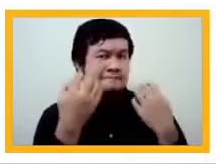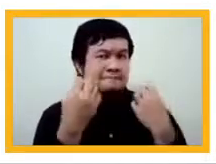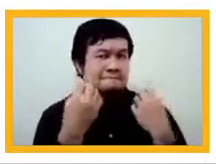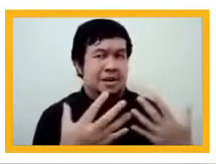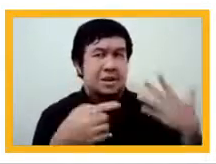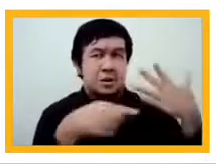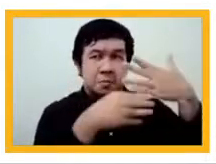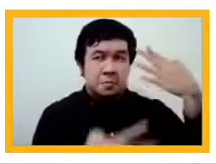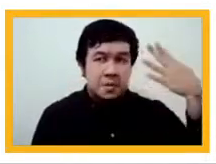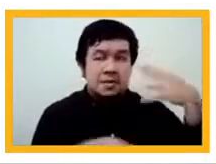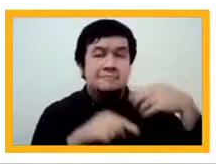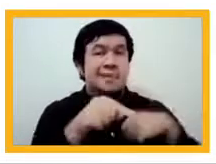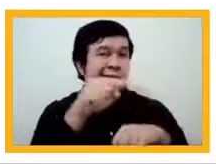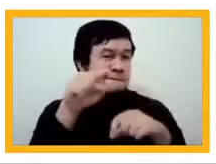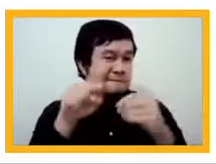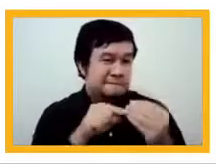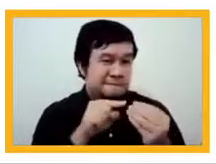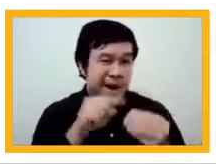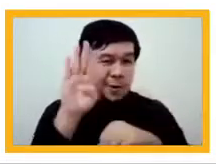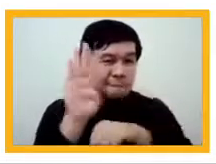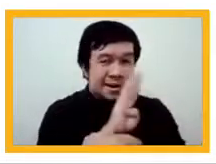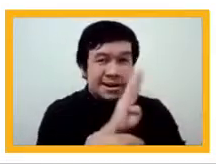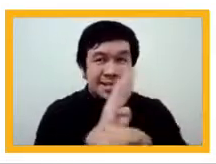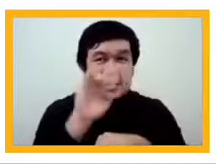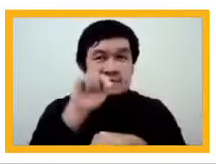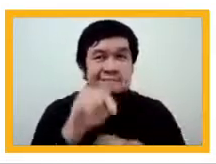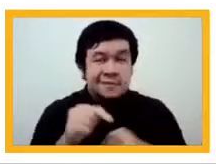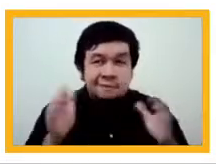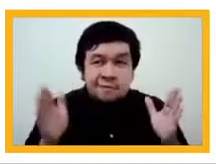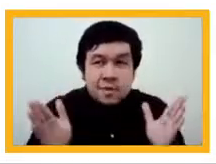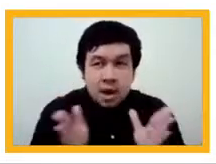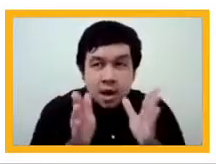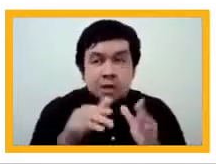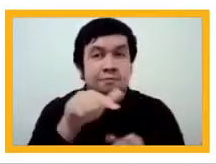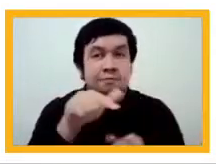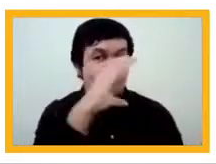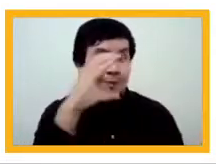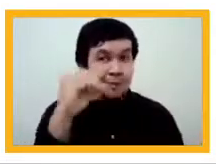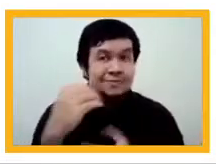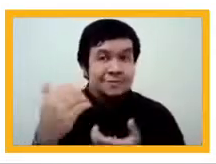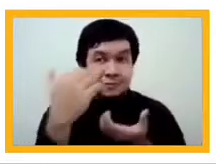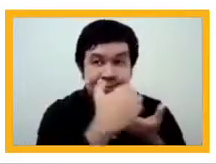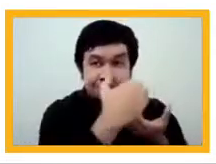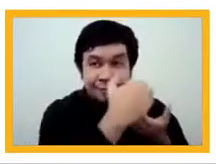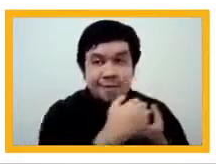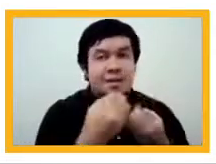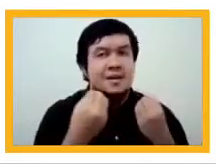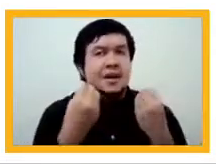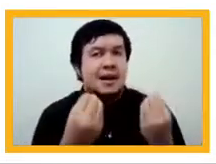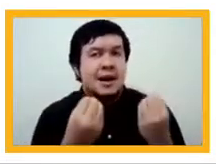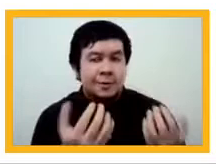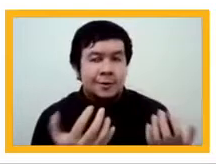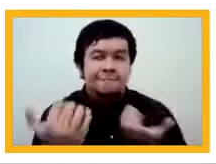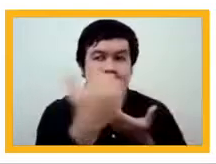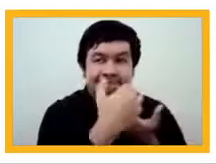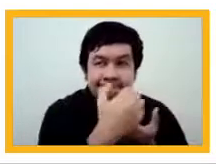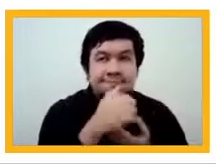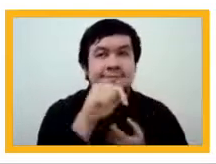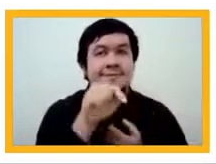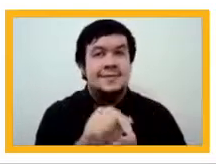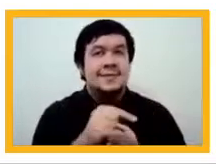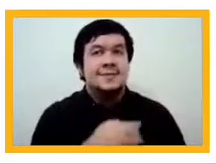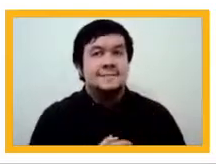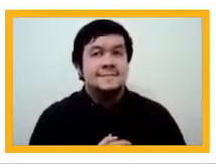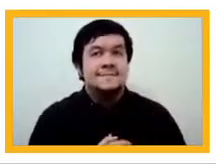we really create incentives for industries to collaborate? And maybe we hear from Mr. Hawei a bit